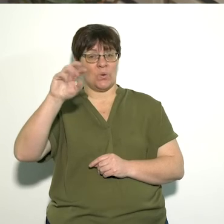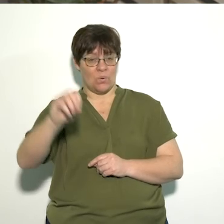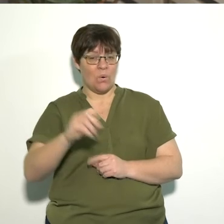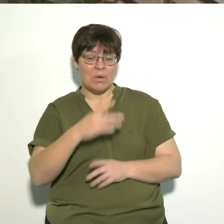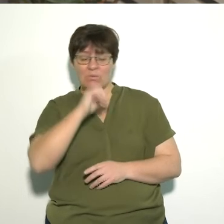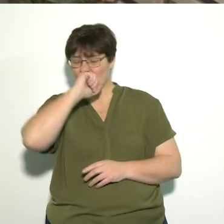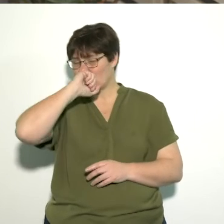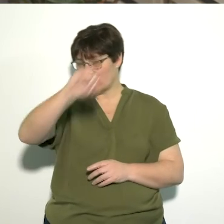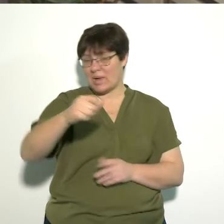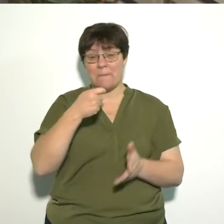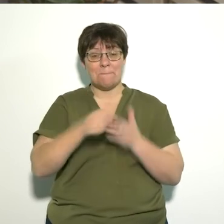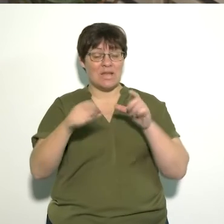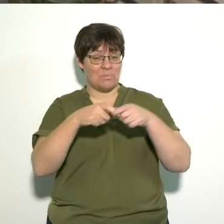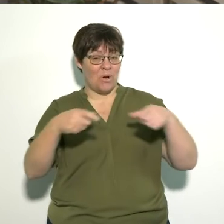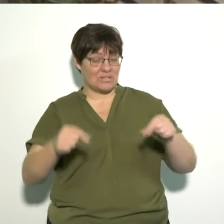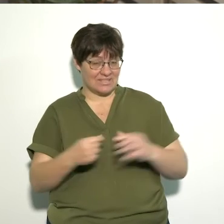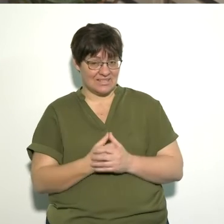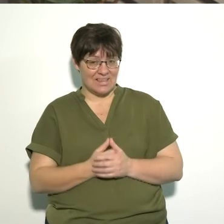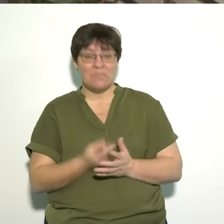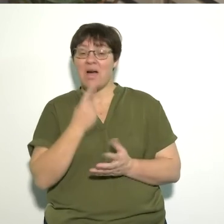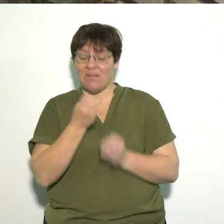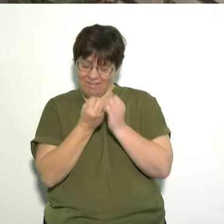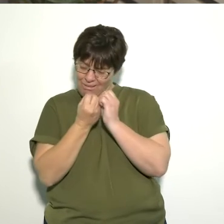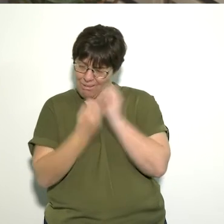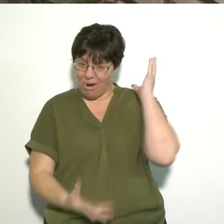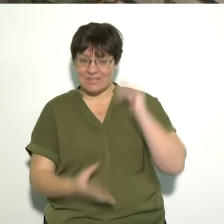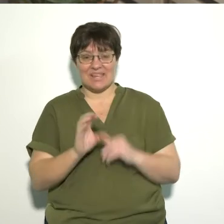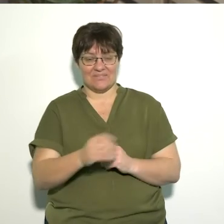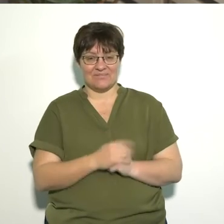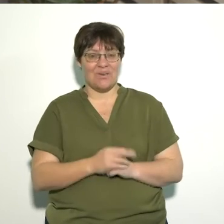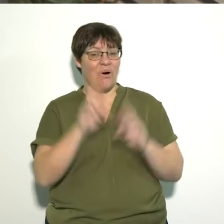love matchboxes and using them in my classroom. I've got lots of them.